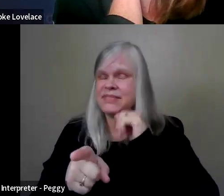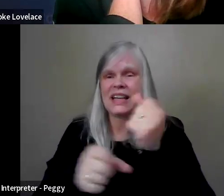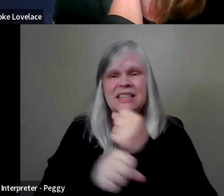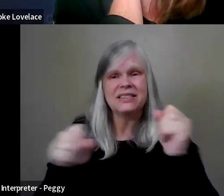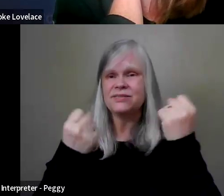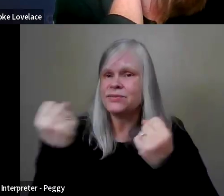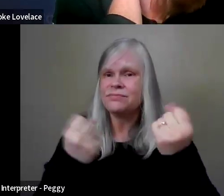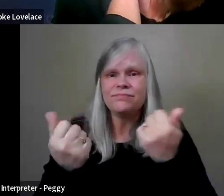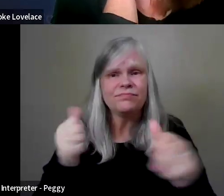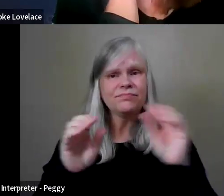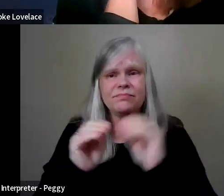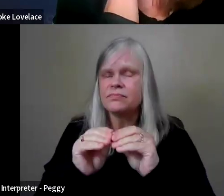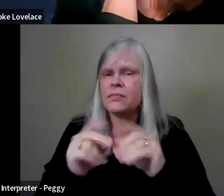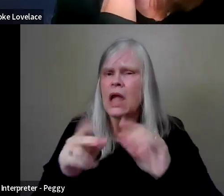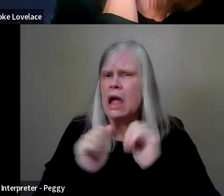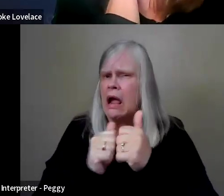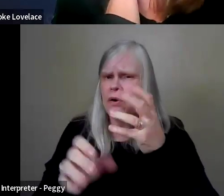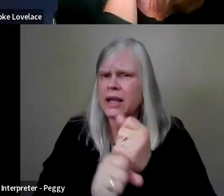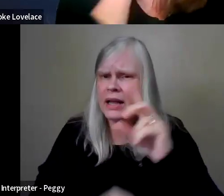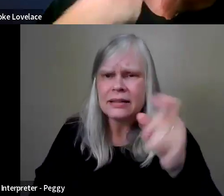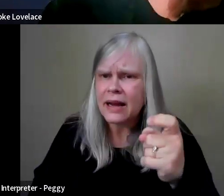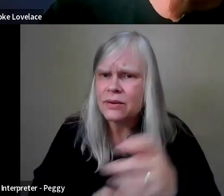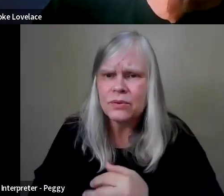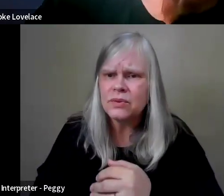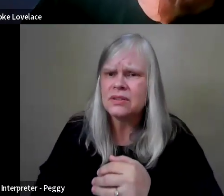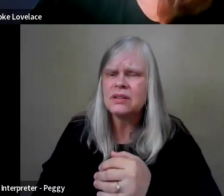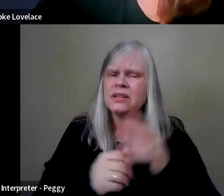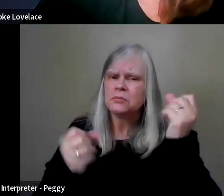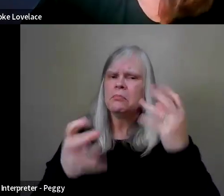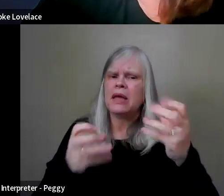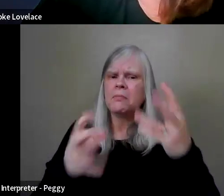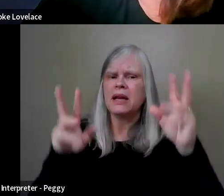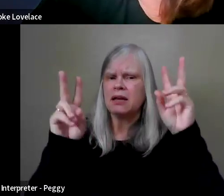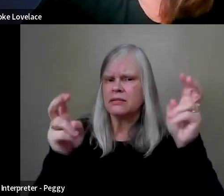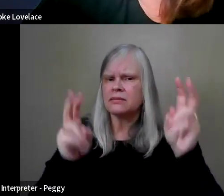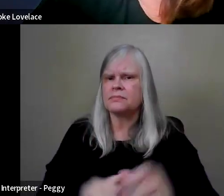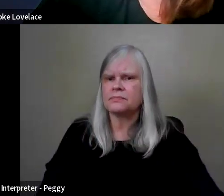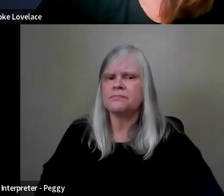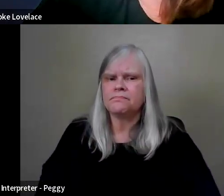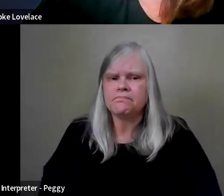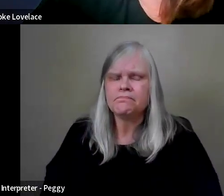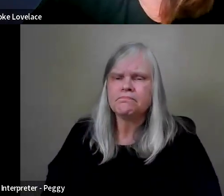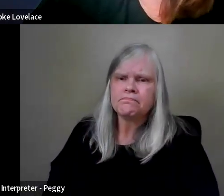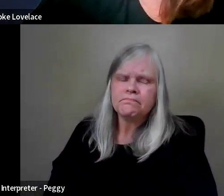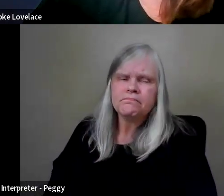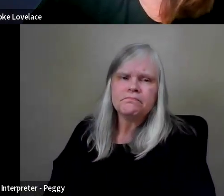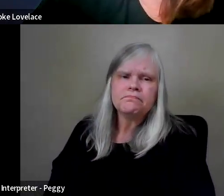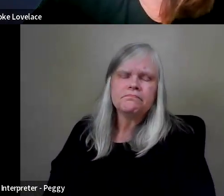drive, or how to get a diagnosis? So some of those topical questions, and that's on our website.